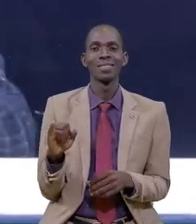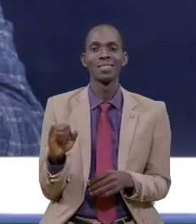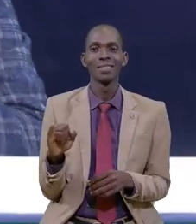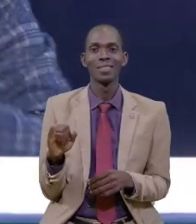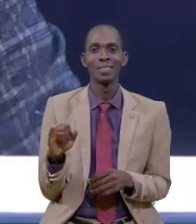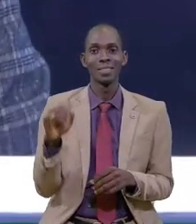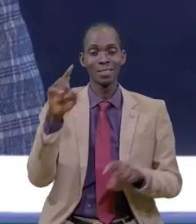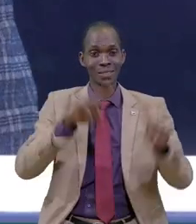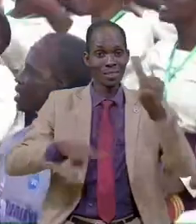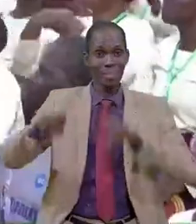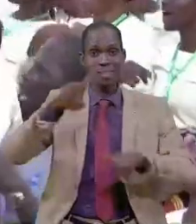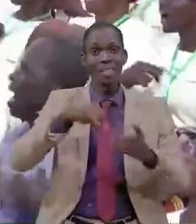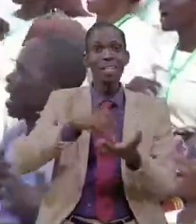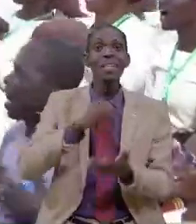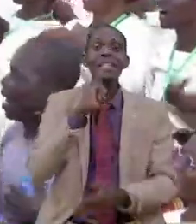Say, it's mine.